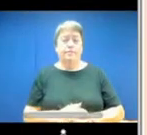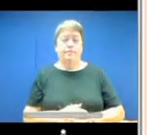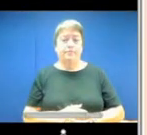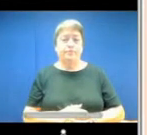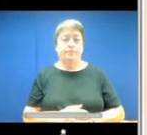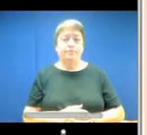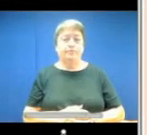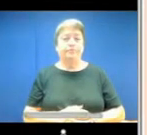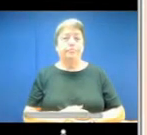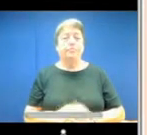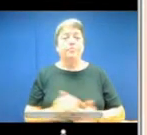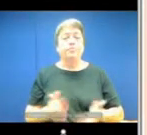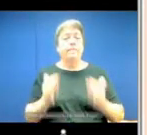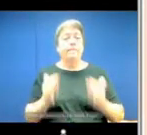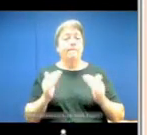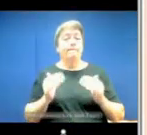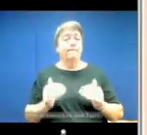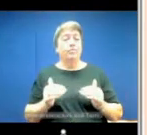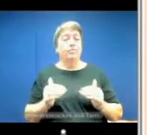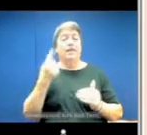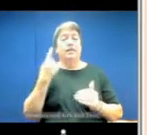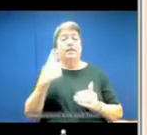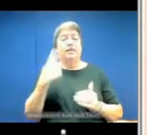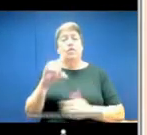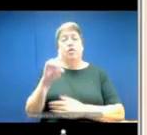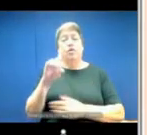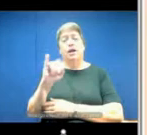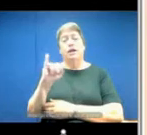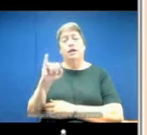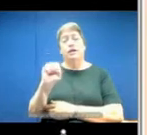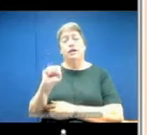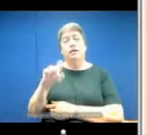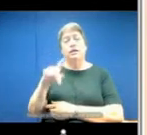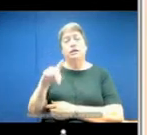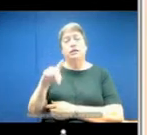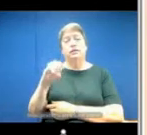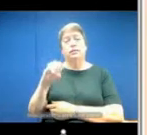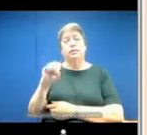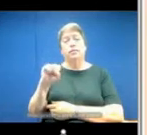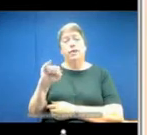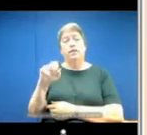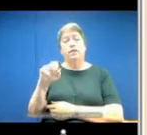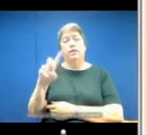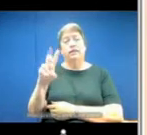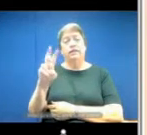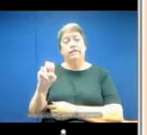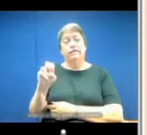And then to prepare dispositive motions. A dispositive motion is called a motion for summary